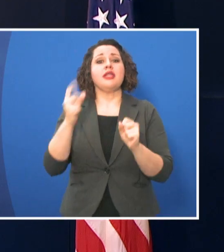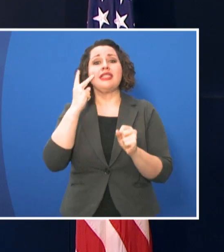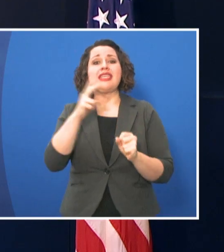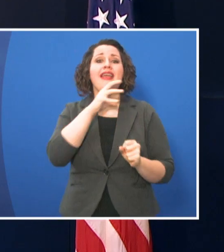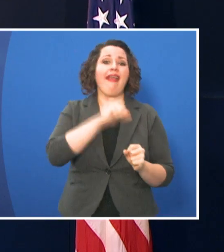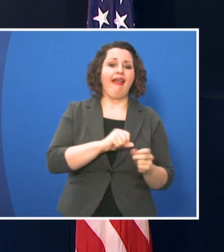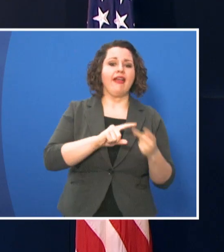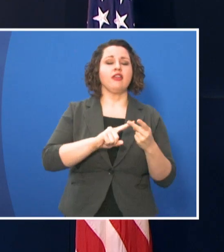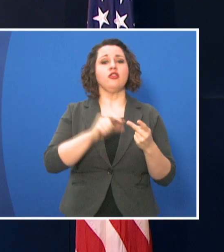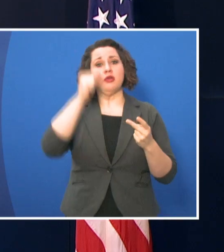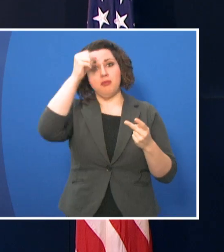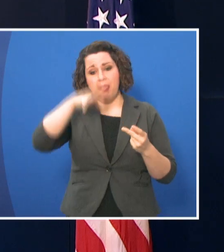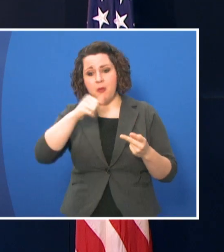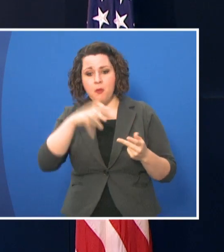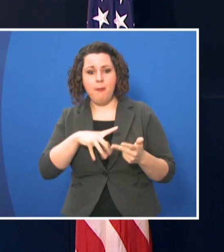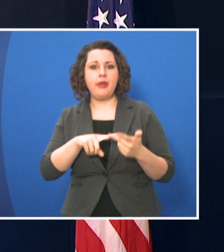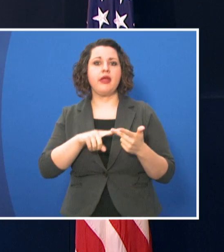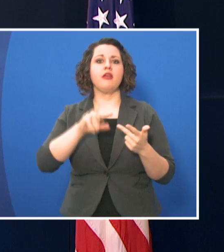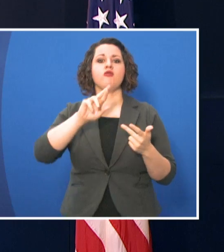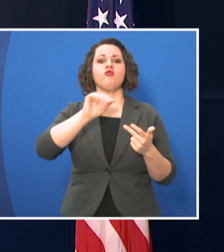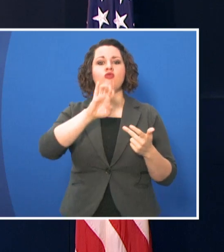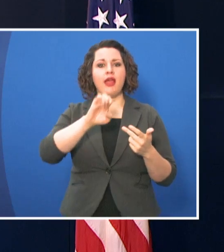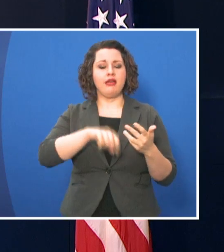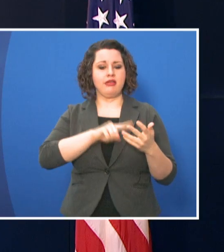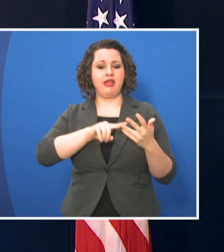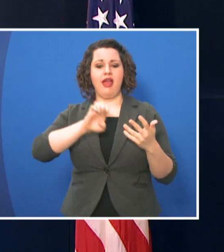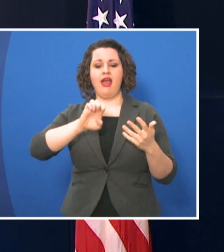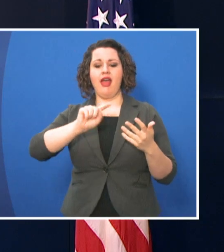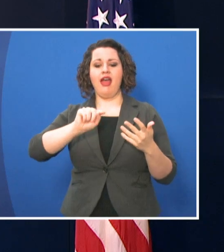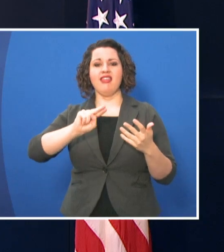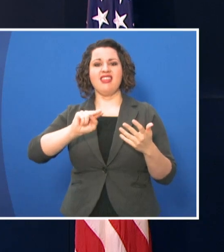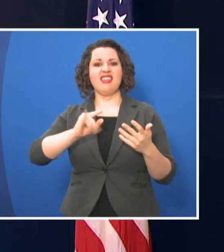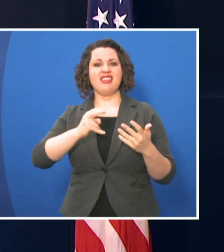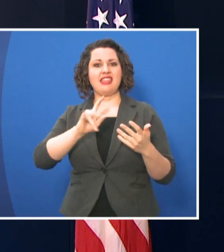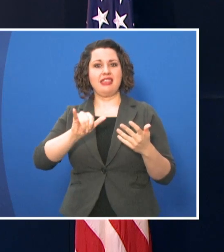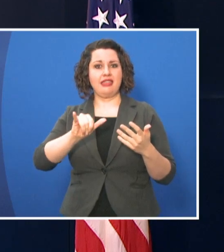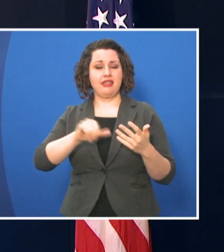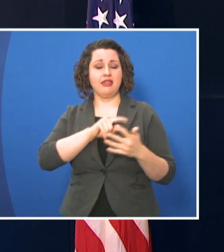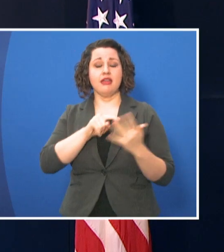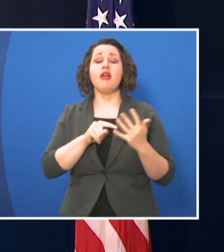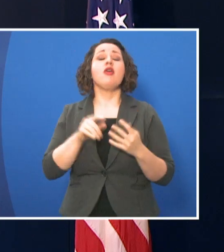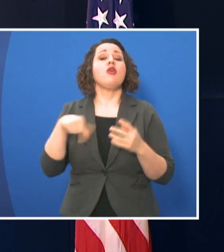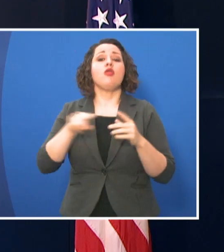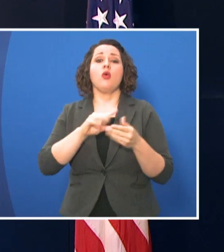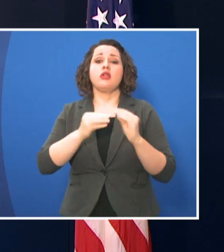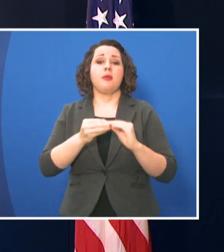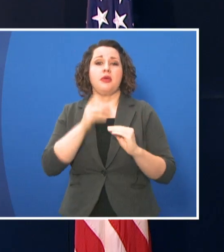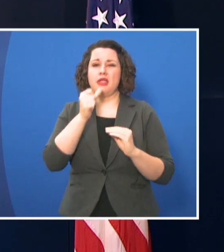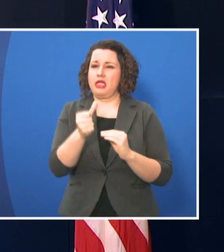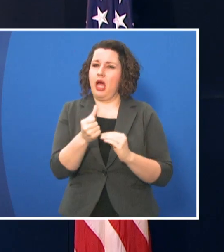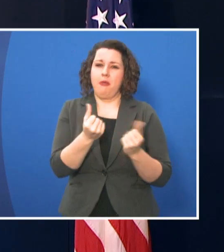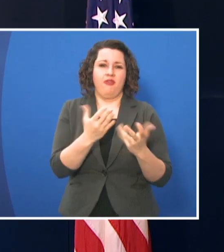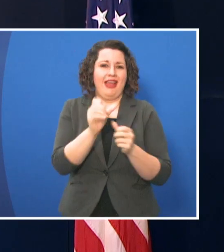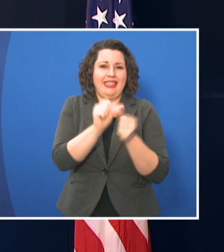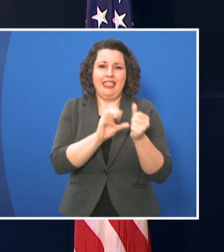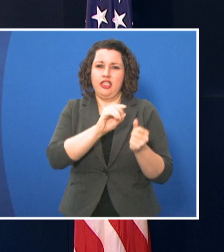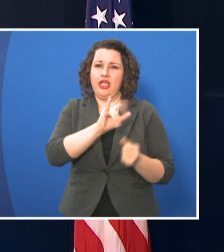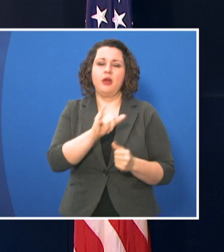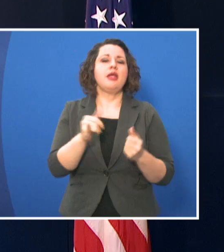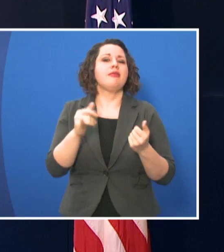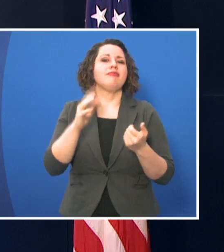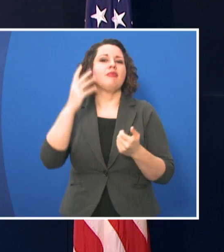gender, race, and ethnicity. These numbers are not provided by county to prevent identifying